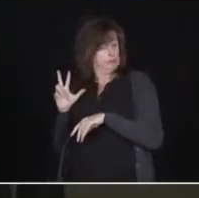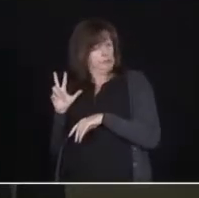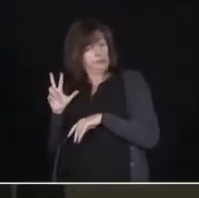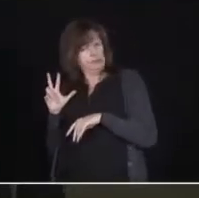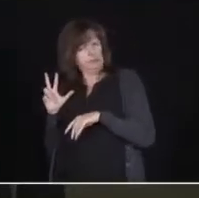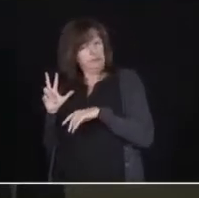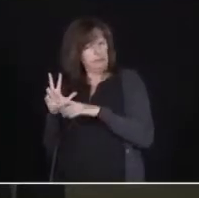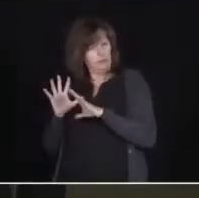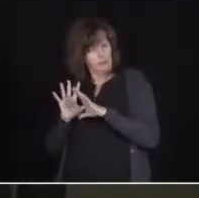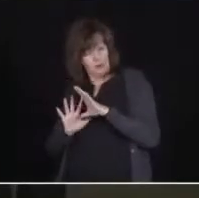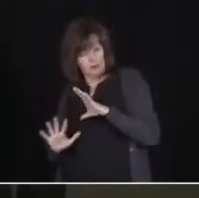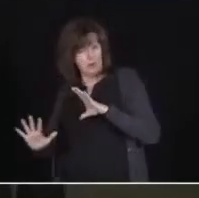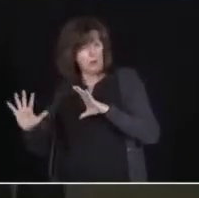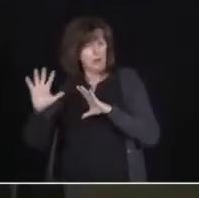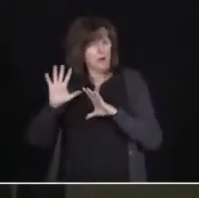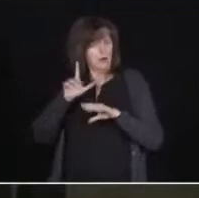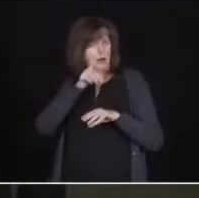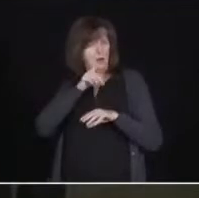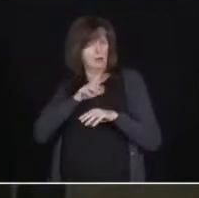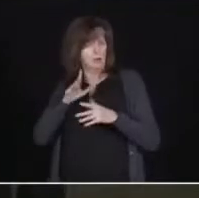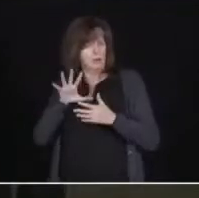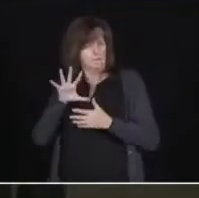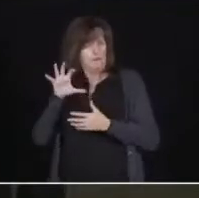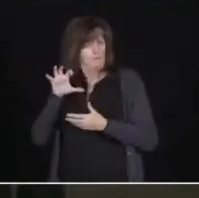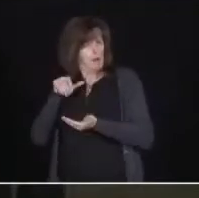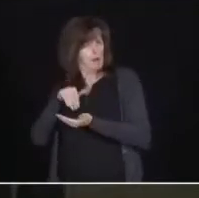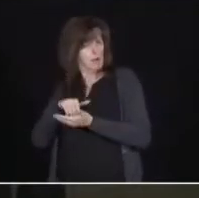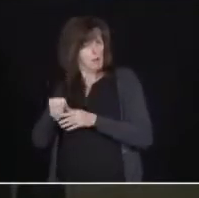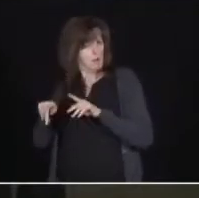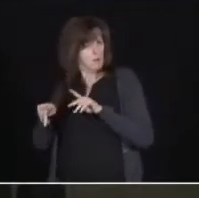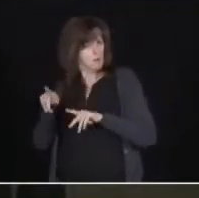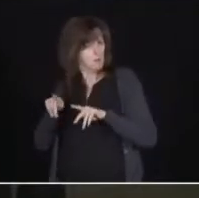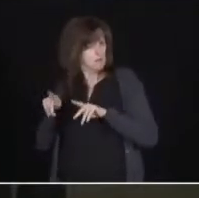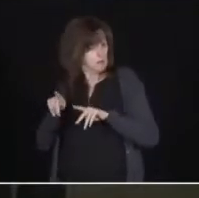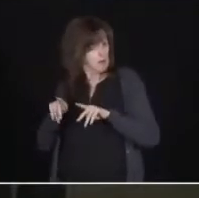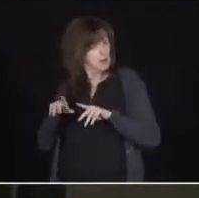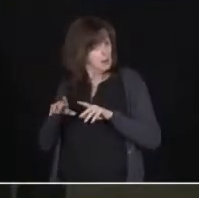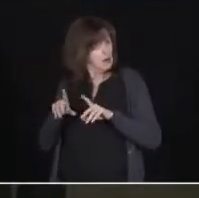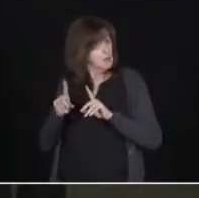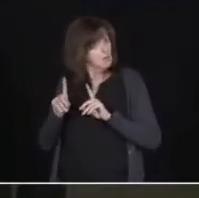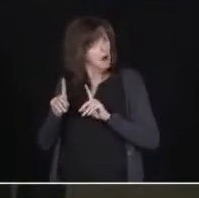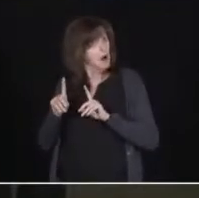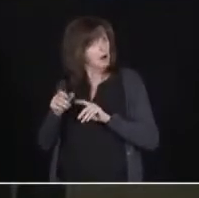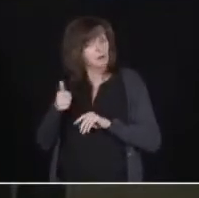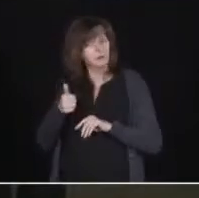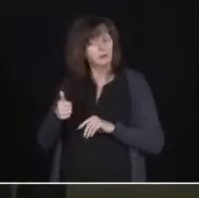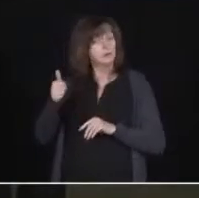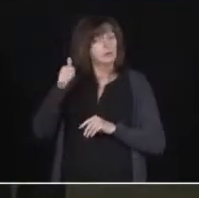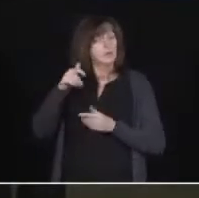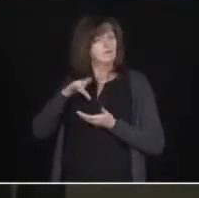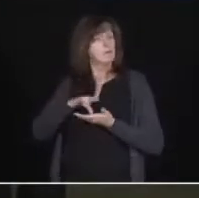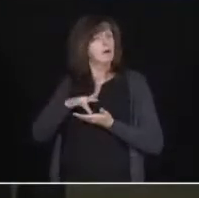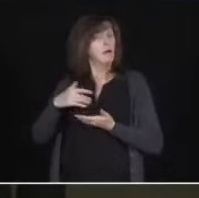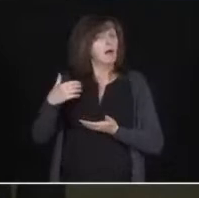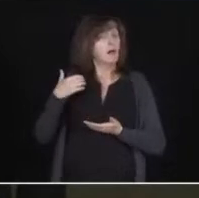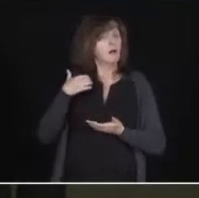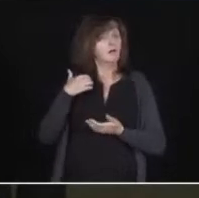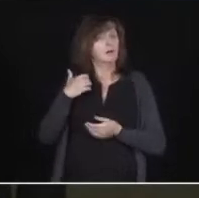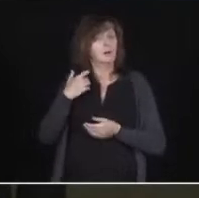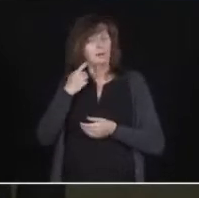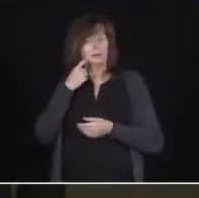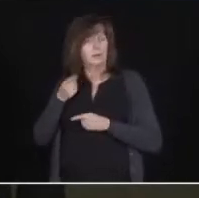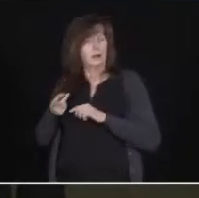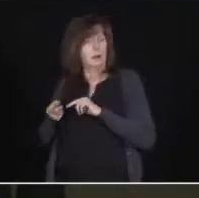area of close to 500,000 people. And I respected the fact that the chief medical officer went out there and said, I want to